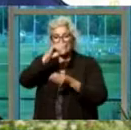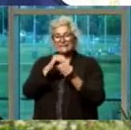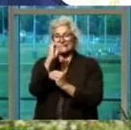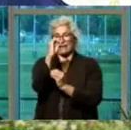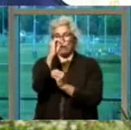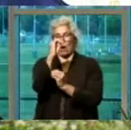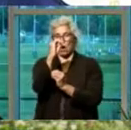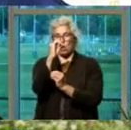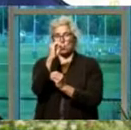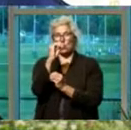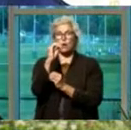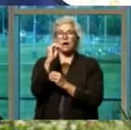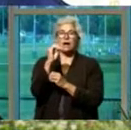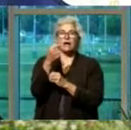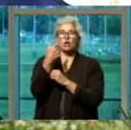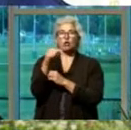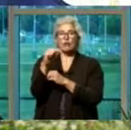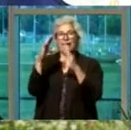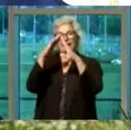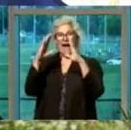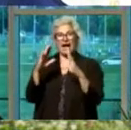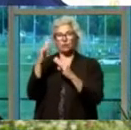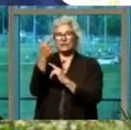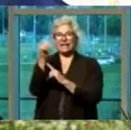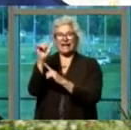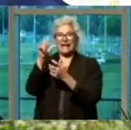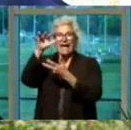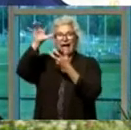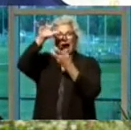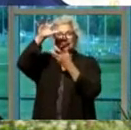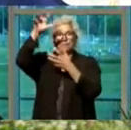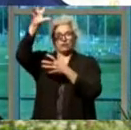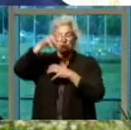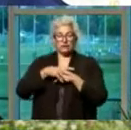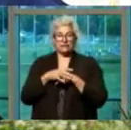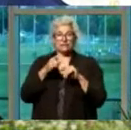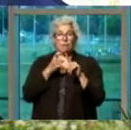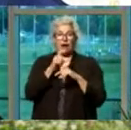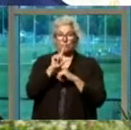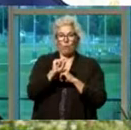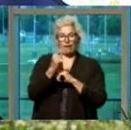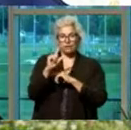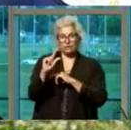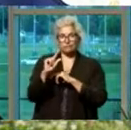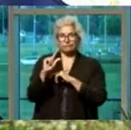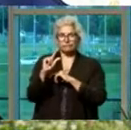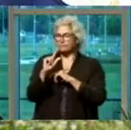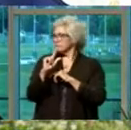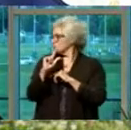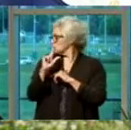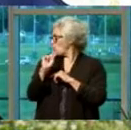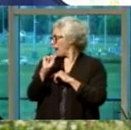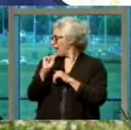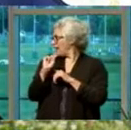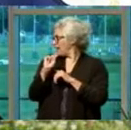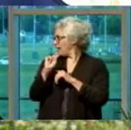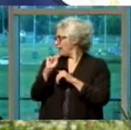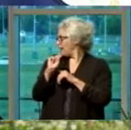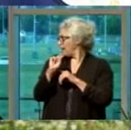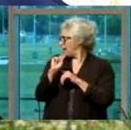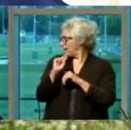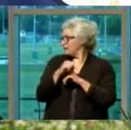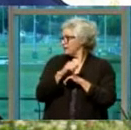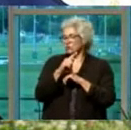emissions economy-wide by 2050, which scientists say is required to avoid the worst impacts of climate